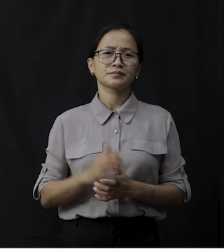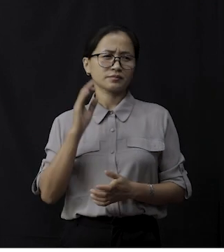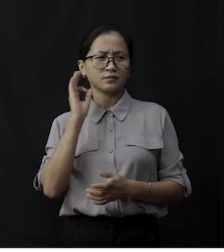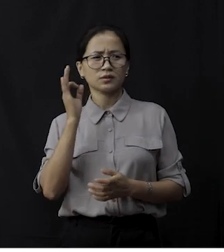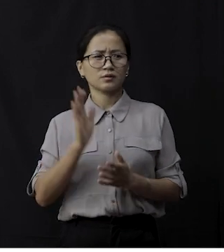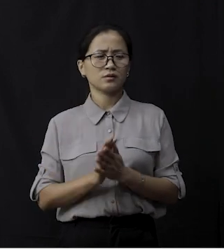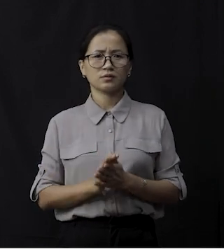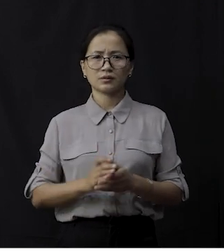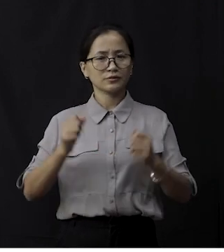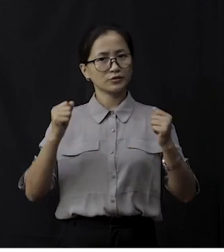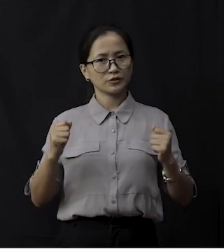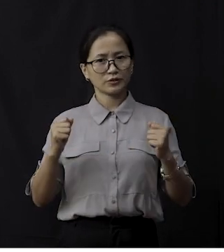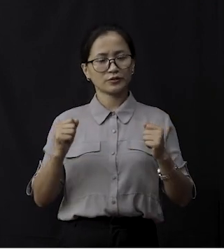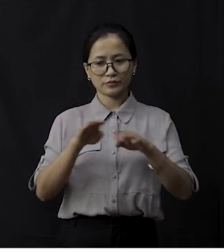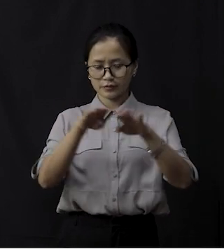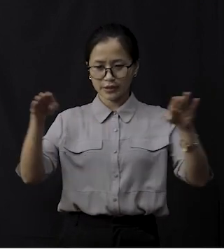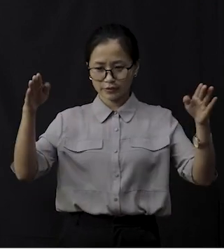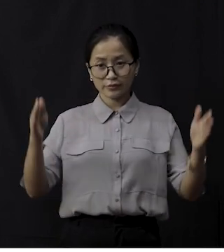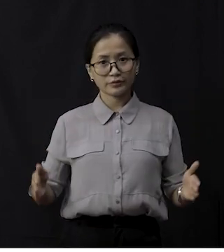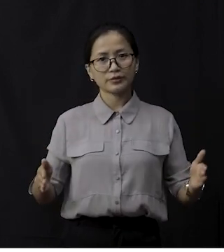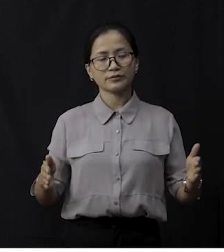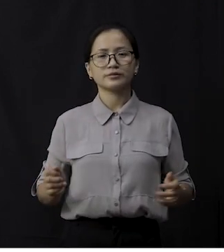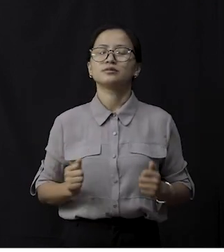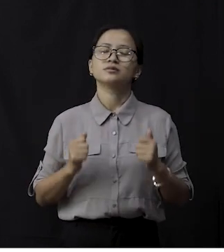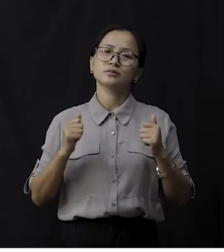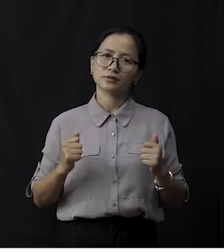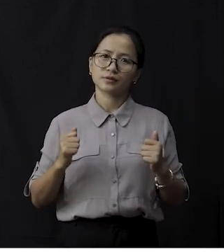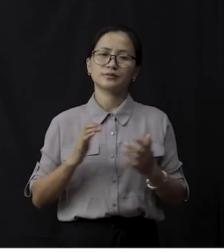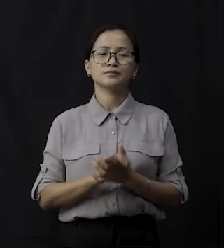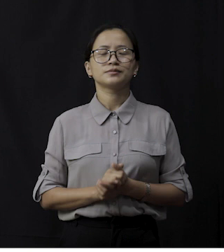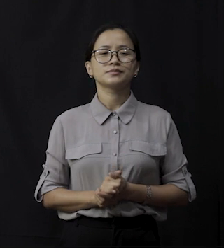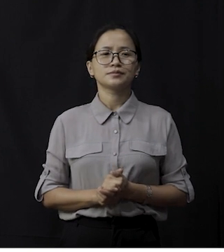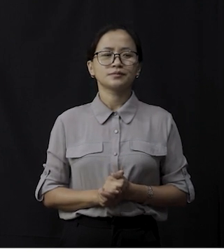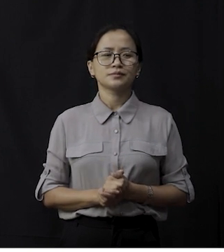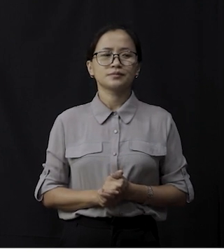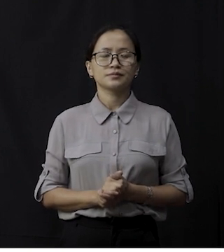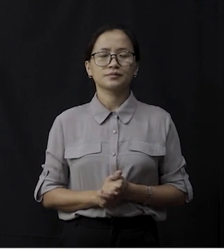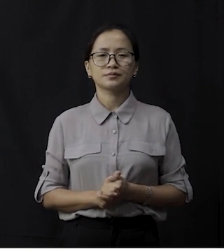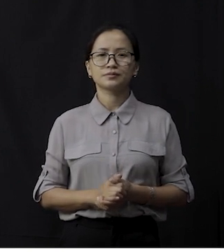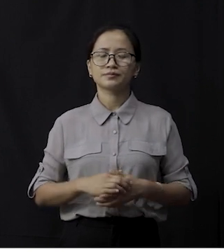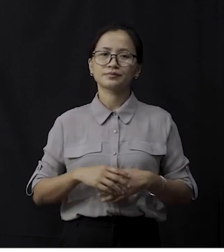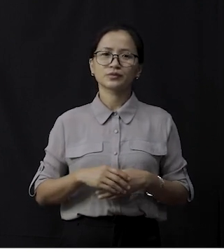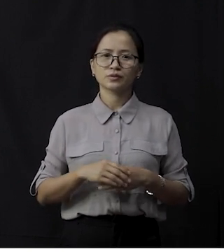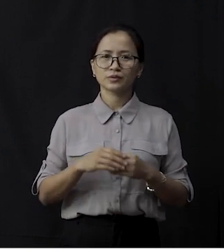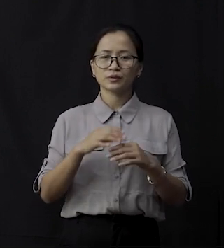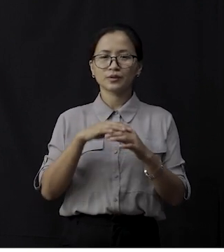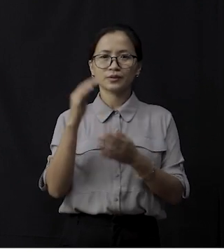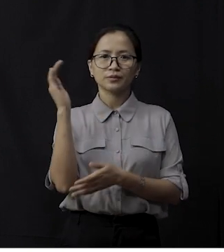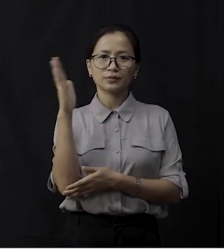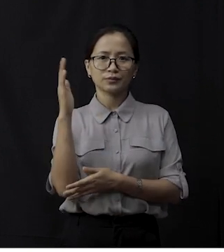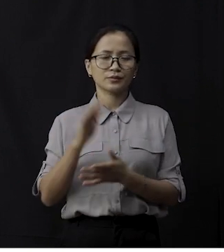pretty. Furnitures, the dining set, dining table, dining chair, right? And this, the